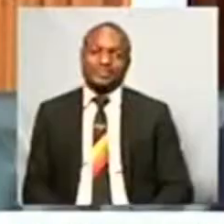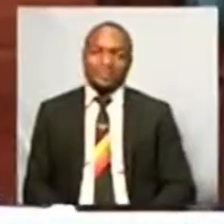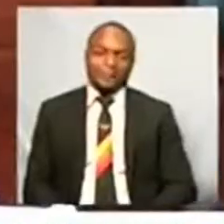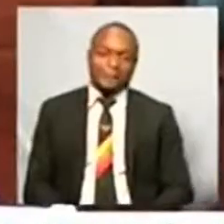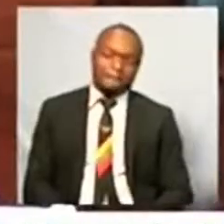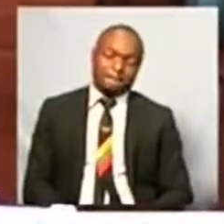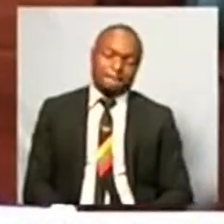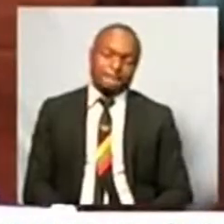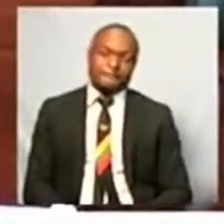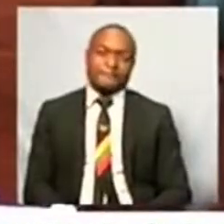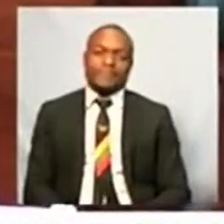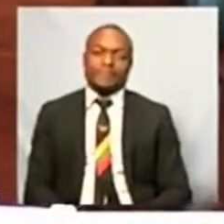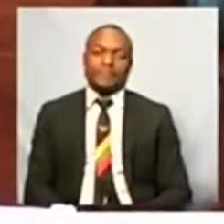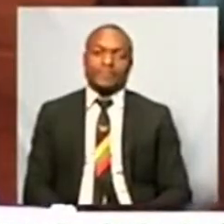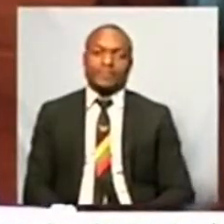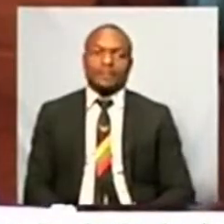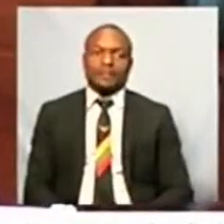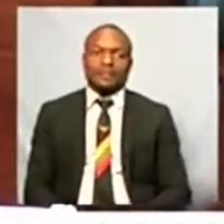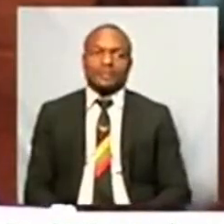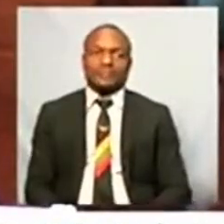Yeah.